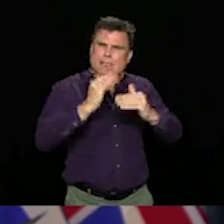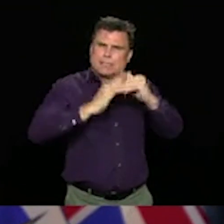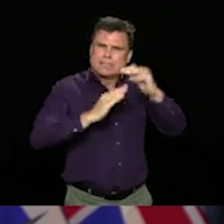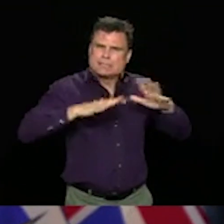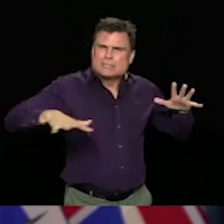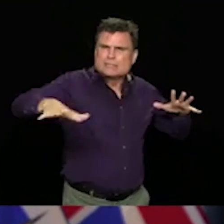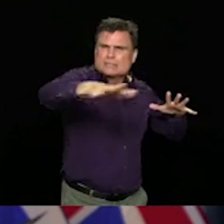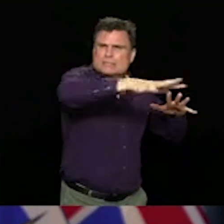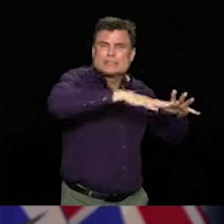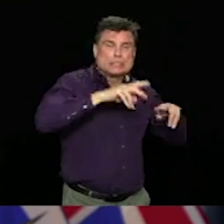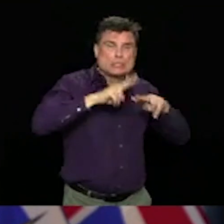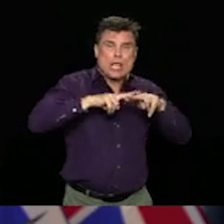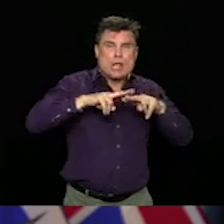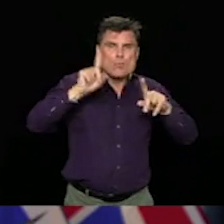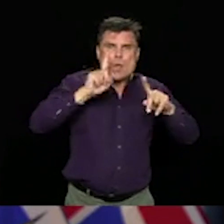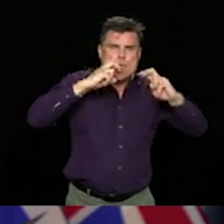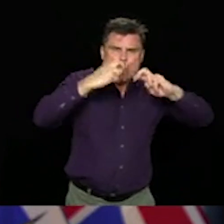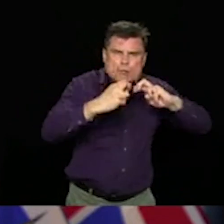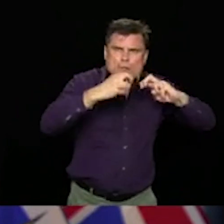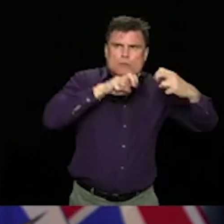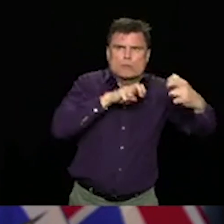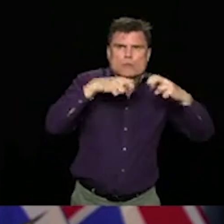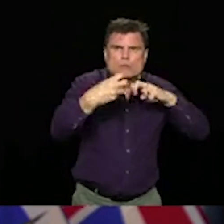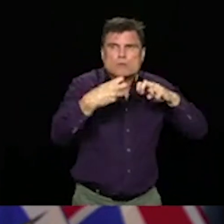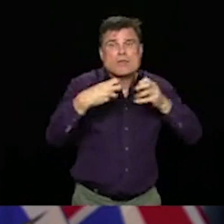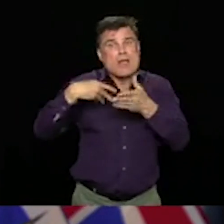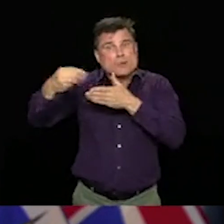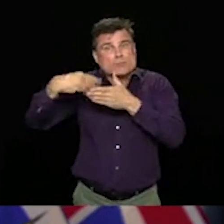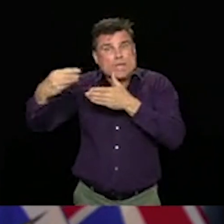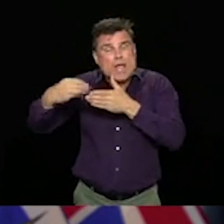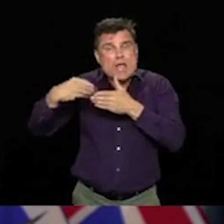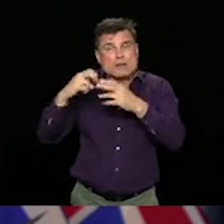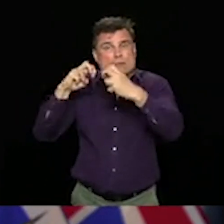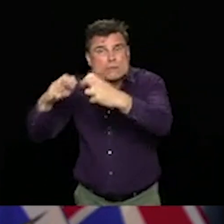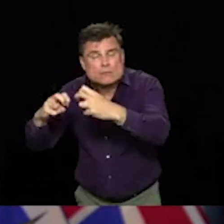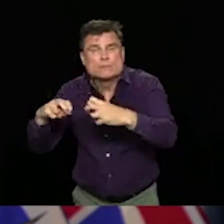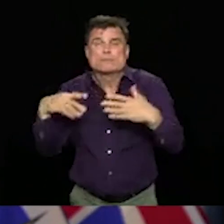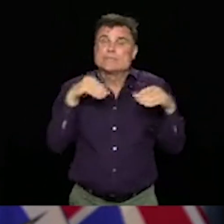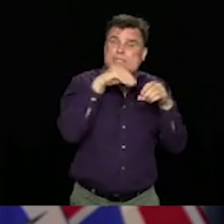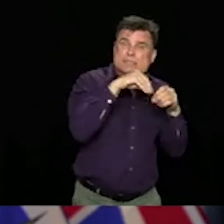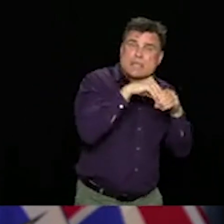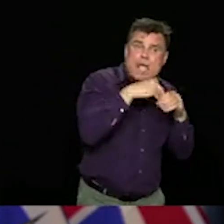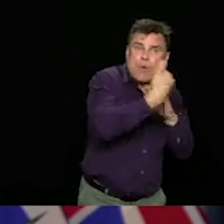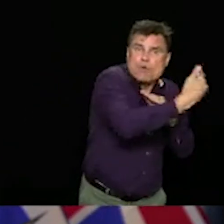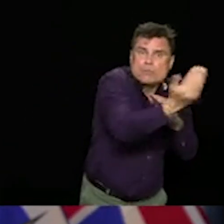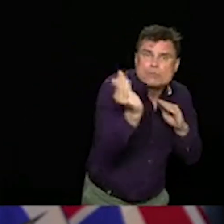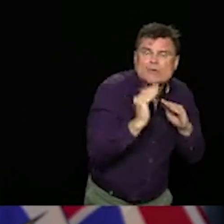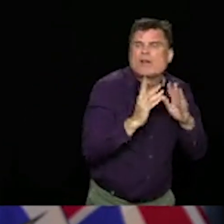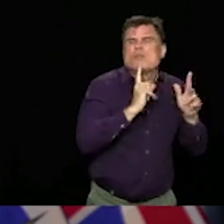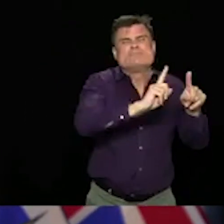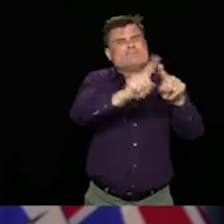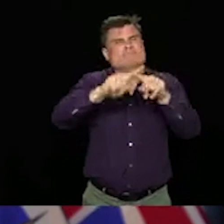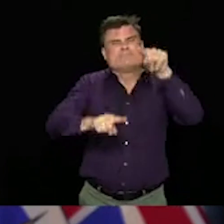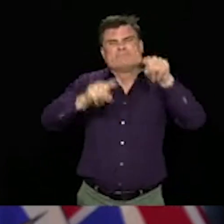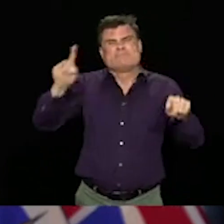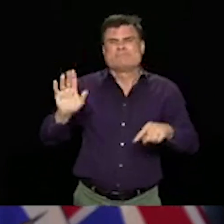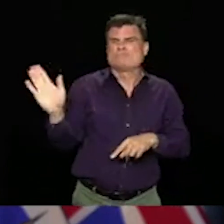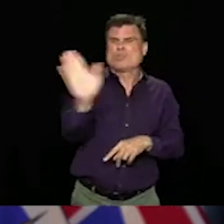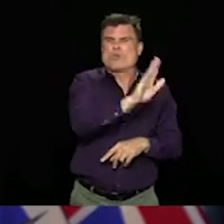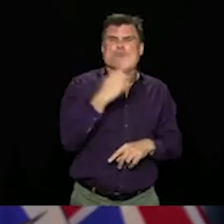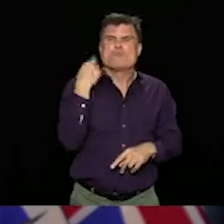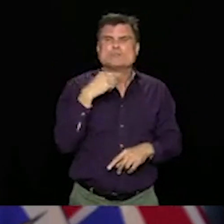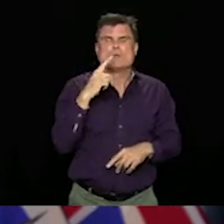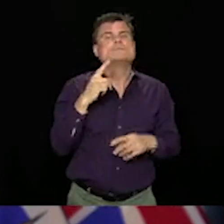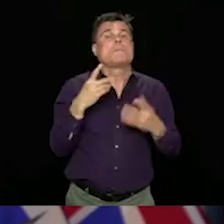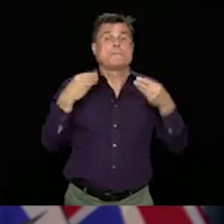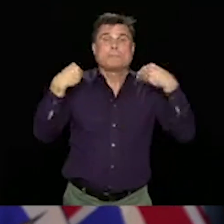rules. It also clarifies restrictions on the use of barriers, and those have been very effective in a number of places and have allowed some